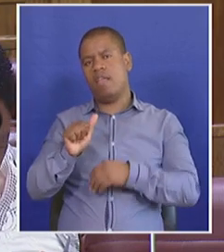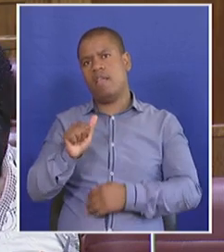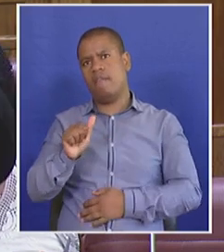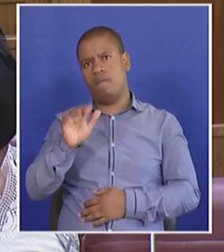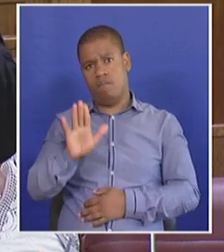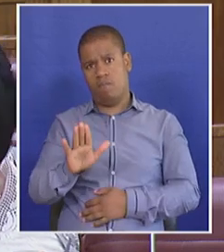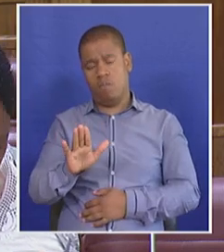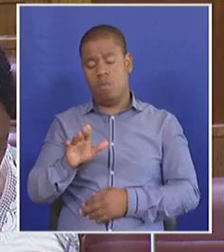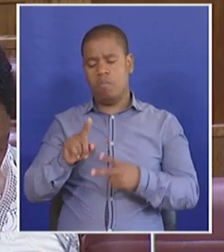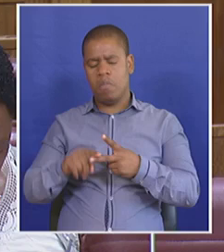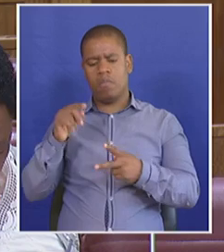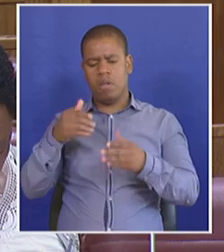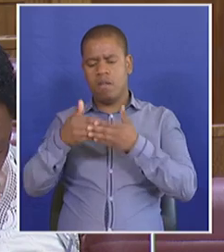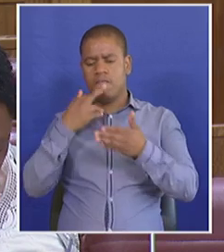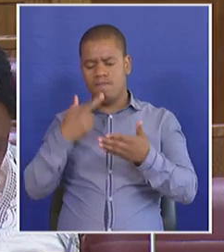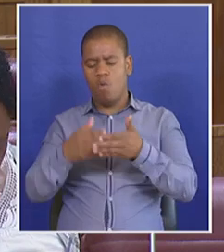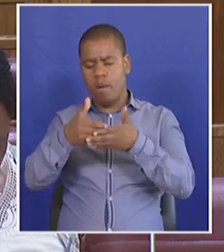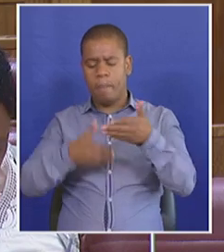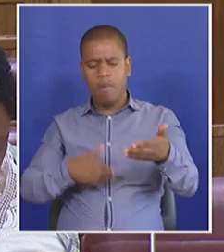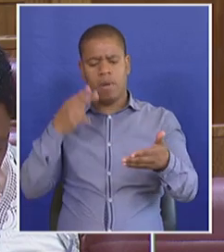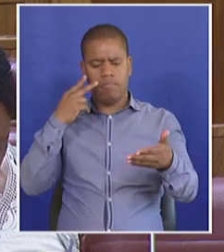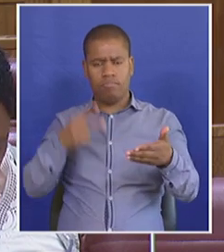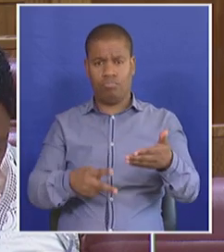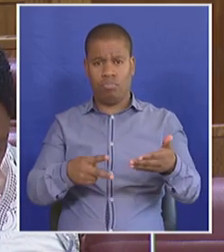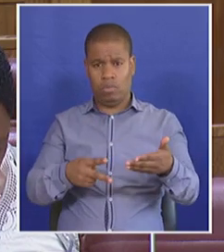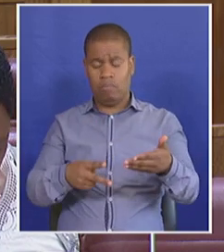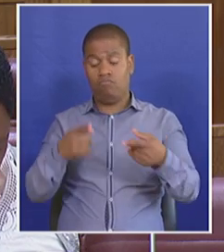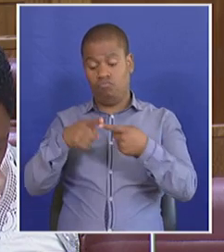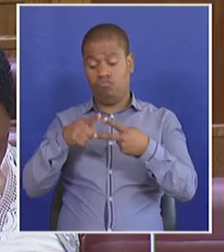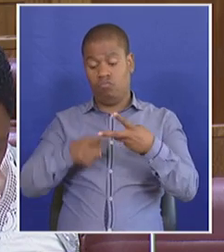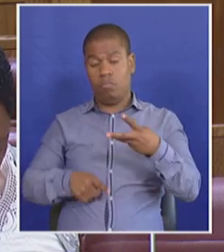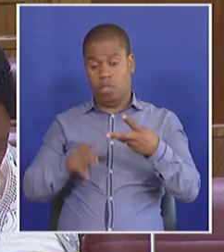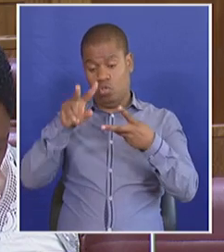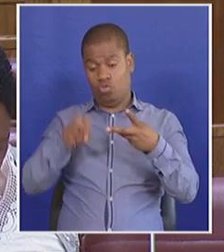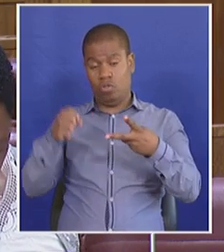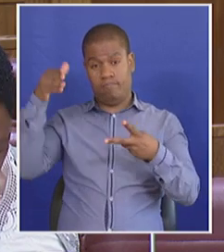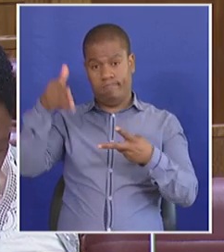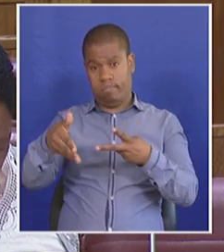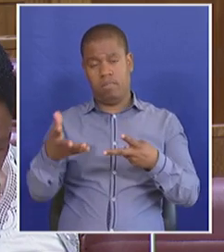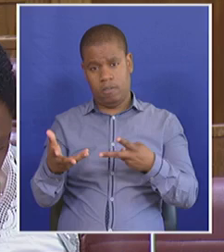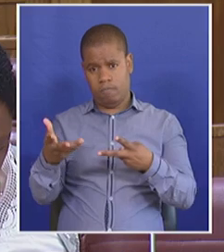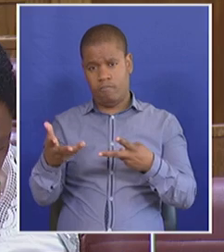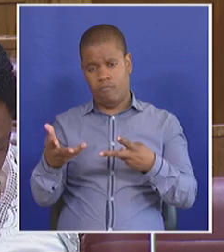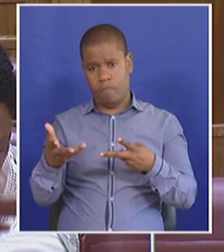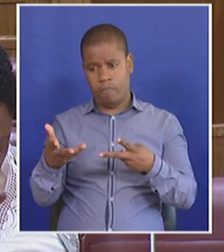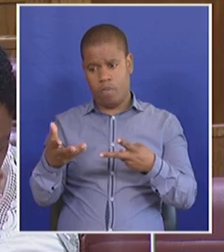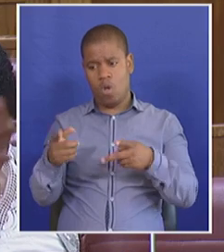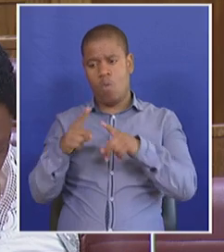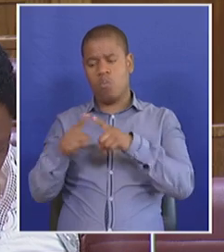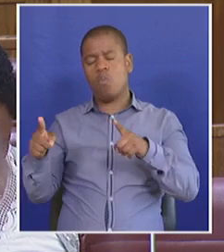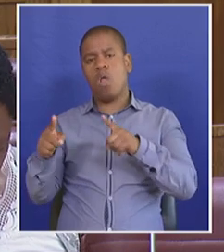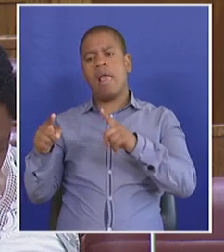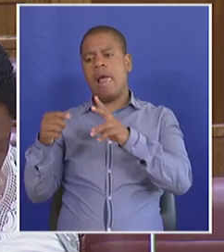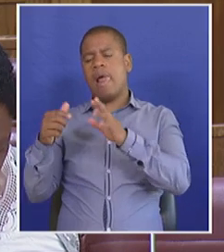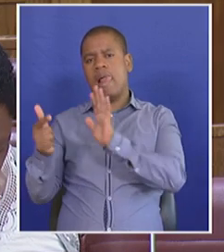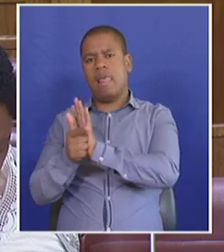and look at it as just a report that deals with the issues therein, away from matters of legal strategy